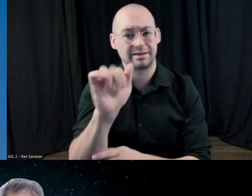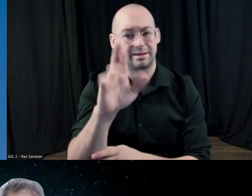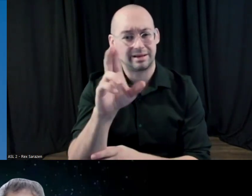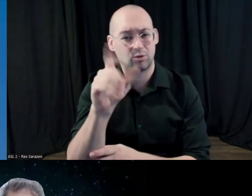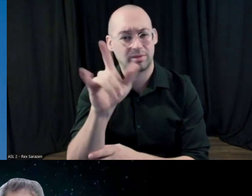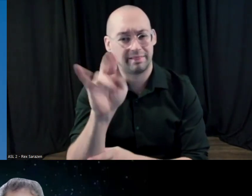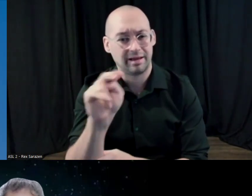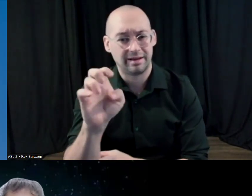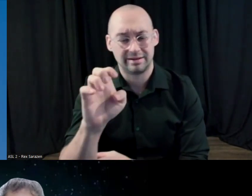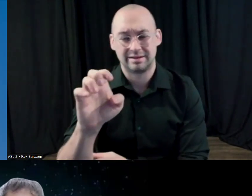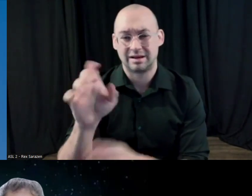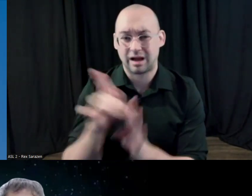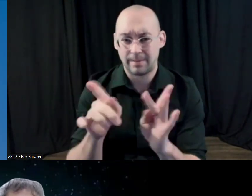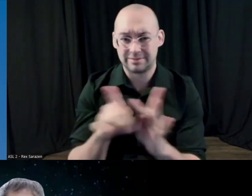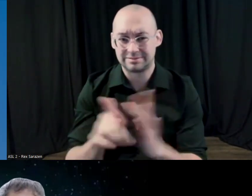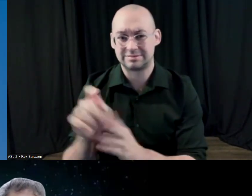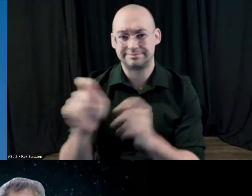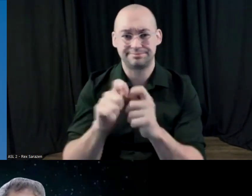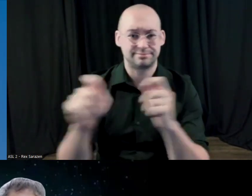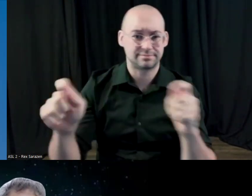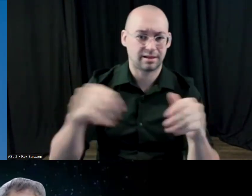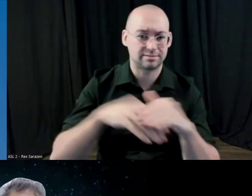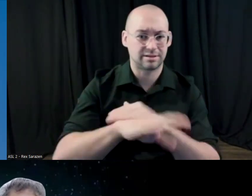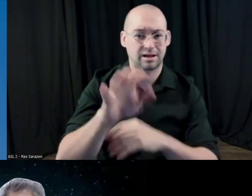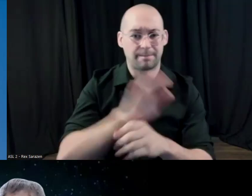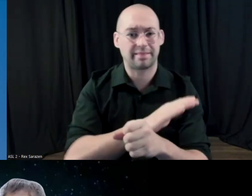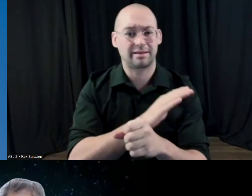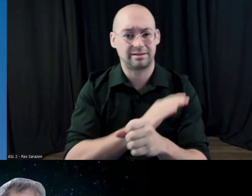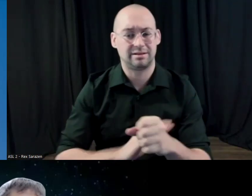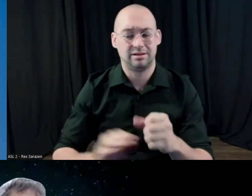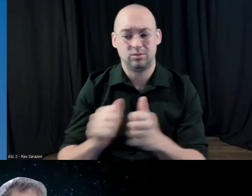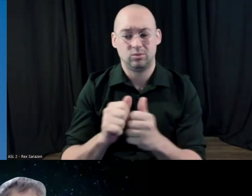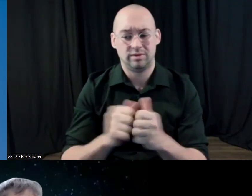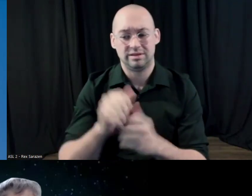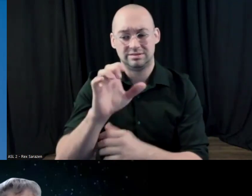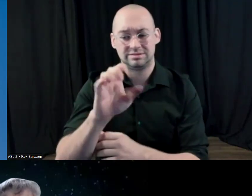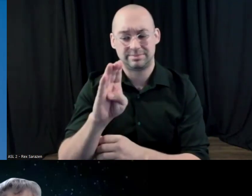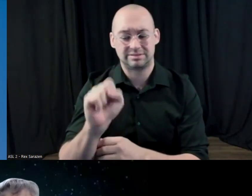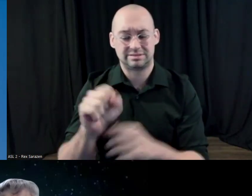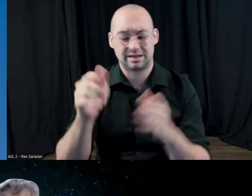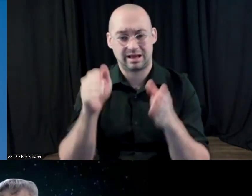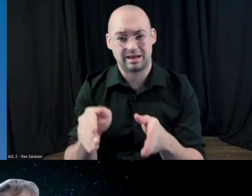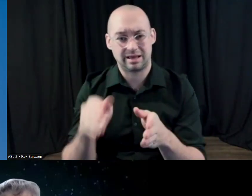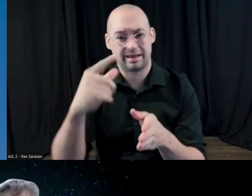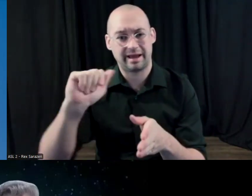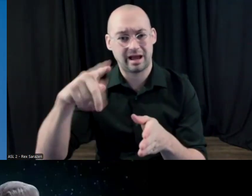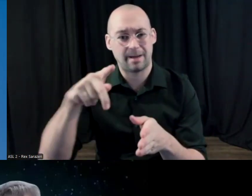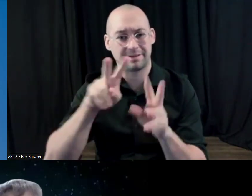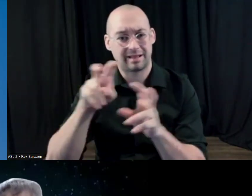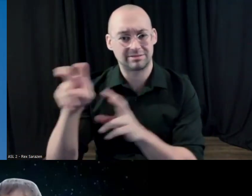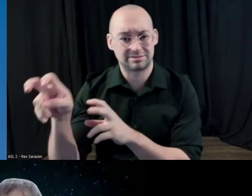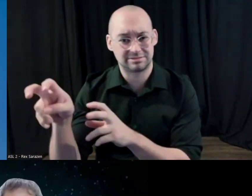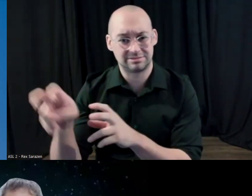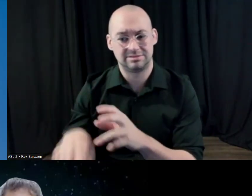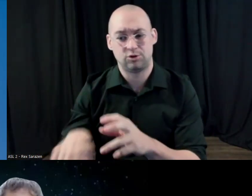comment. It ties in completely with the HCBS gap analysis. One of the